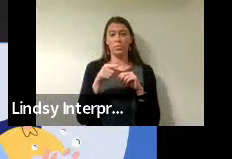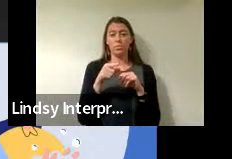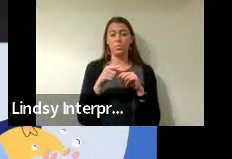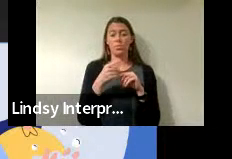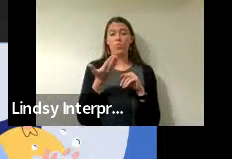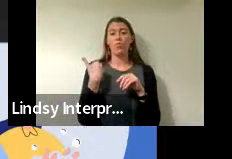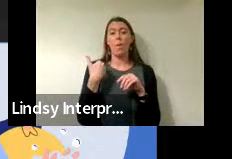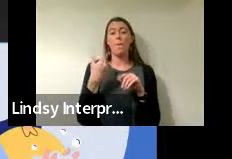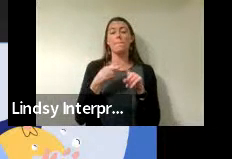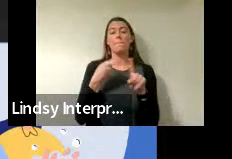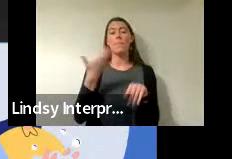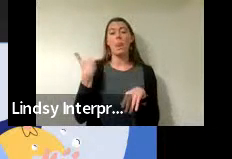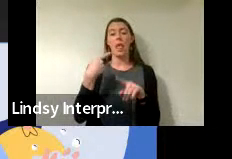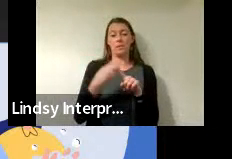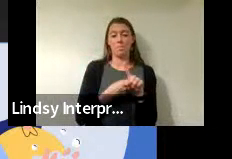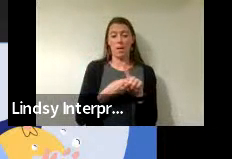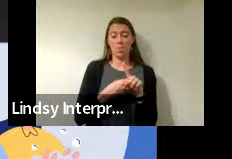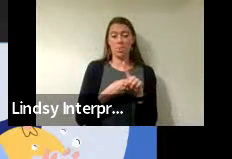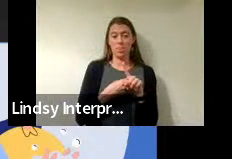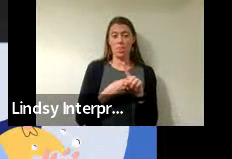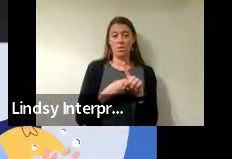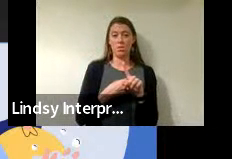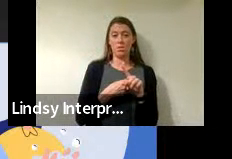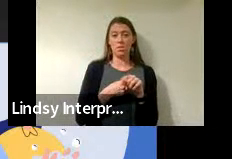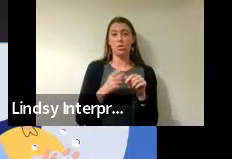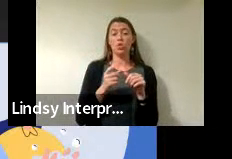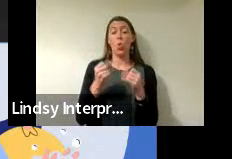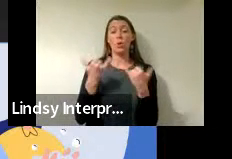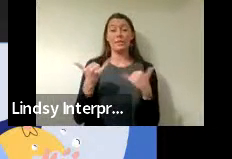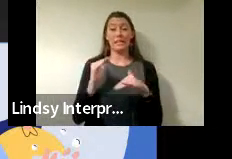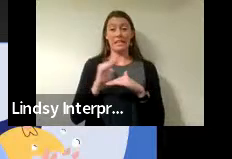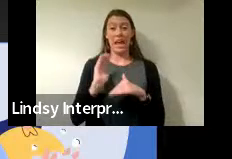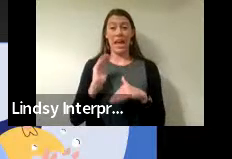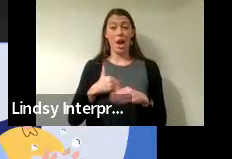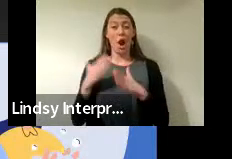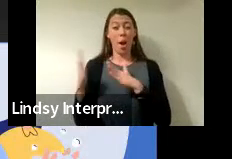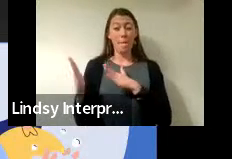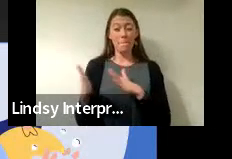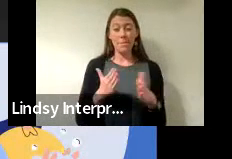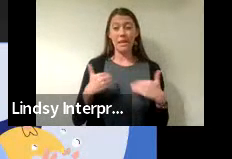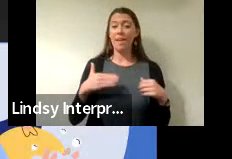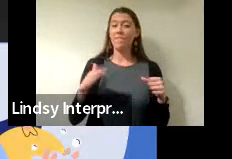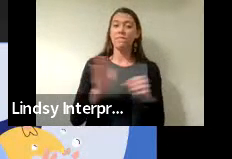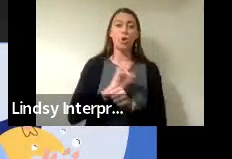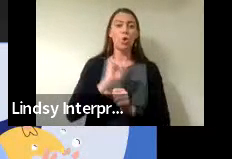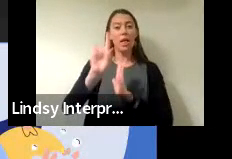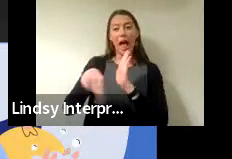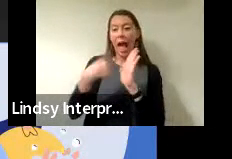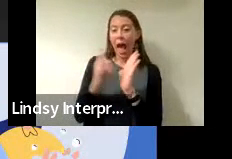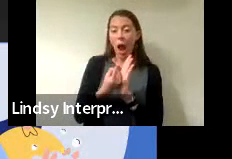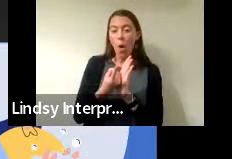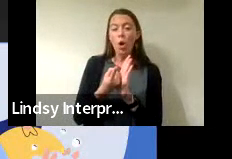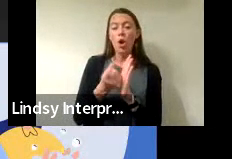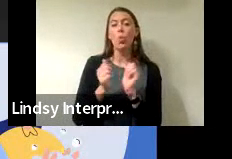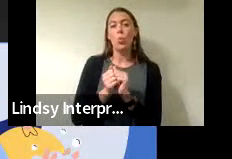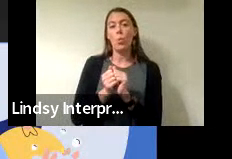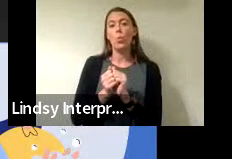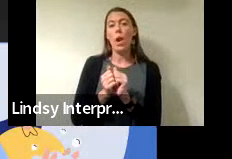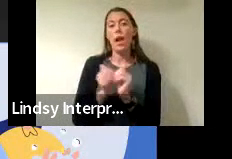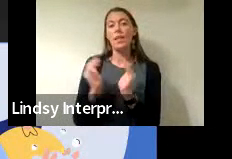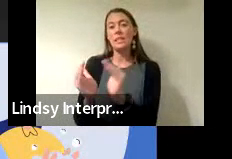feedback from that tonight. The original plan had been to spend a full hour in breakout groups to really dig